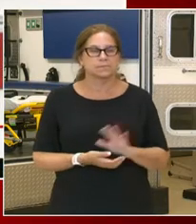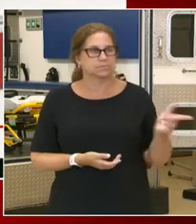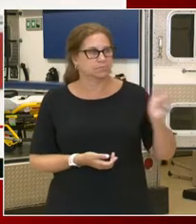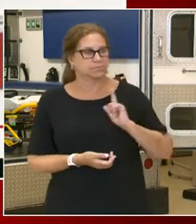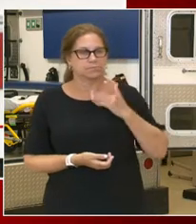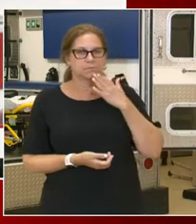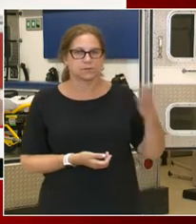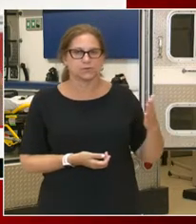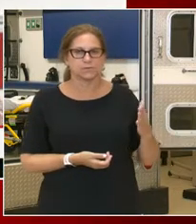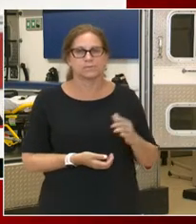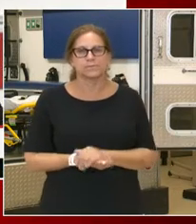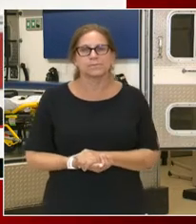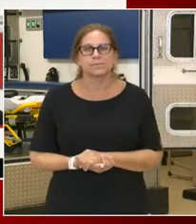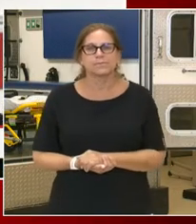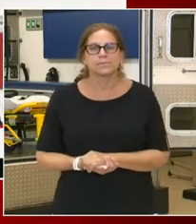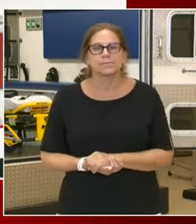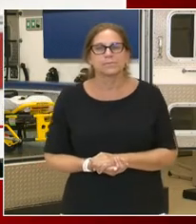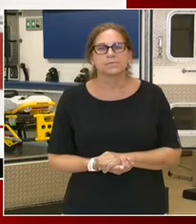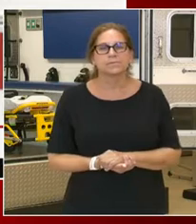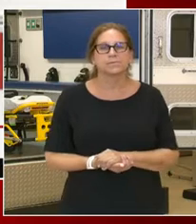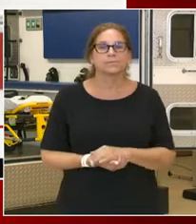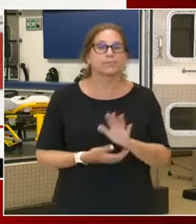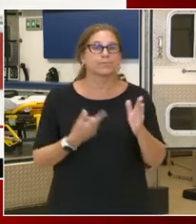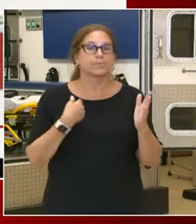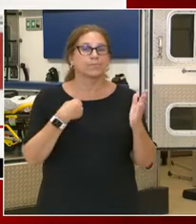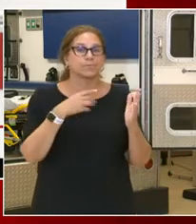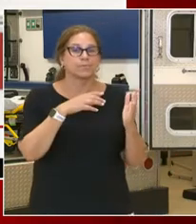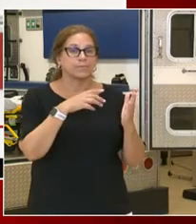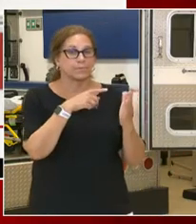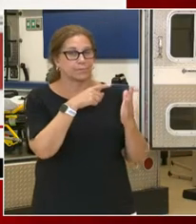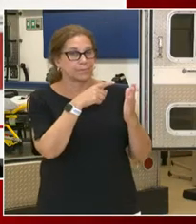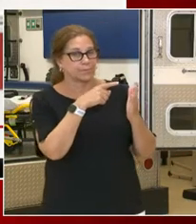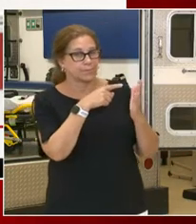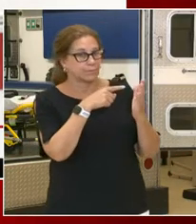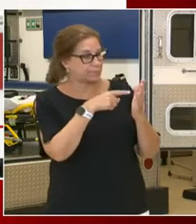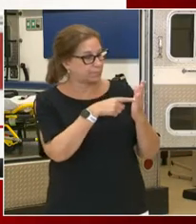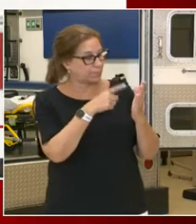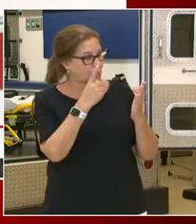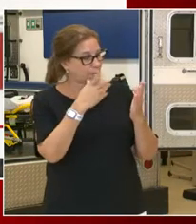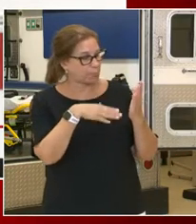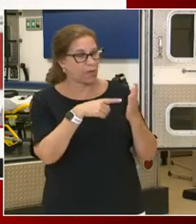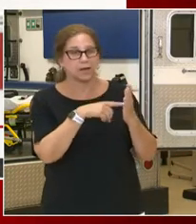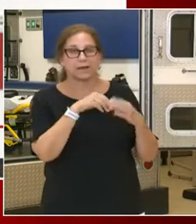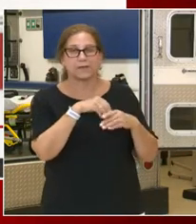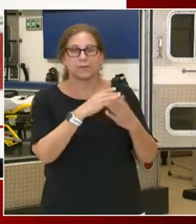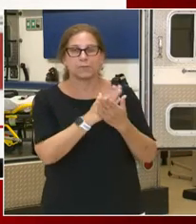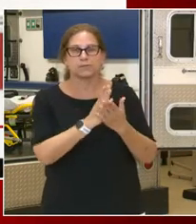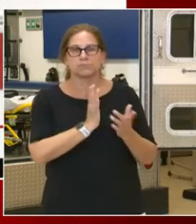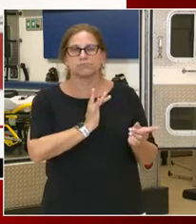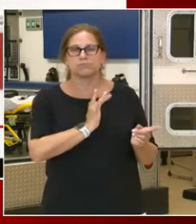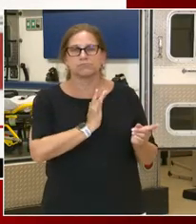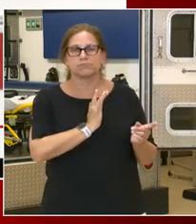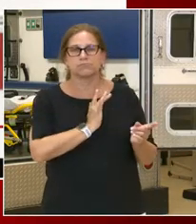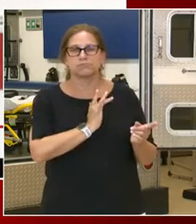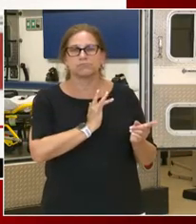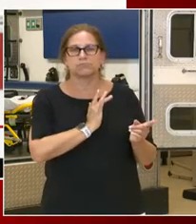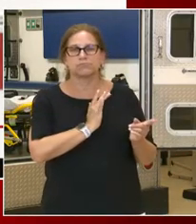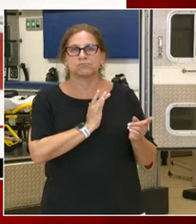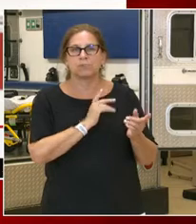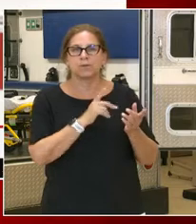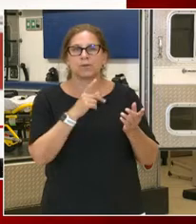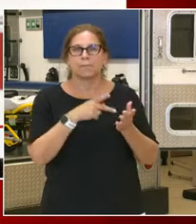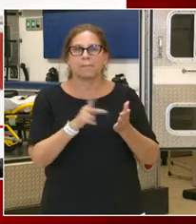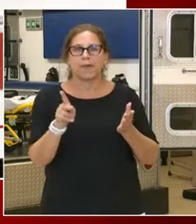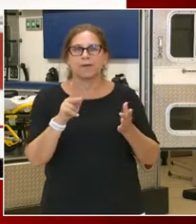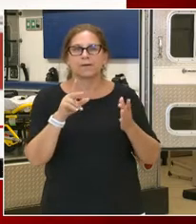one part of the house that we don't talk about a lot is our paid family leave program, and we really have this once-in-a-lifetime opportunity in front of us to